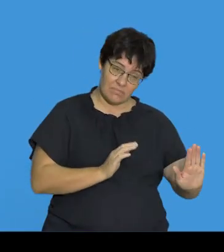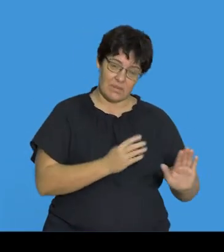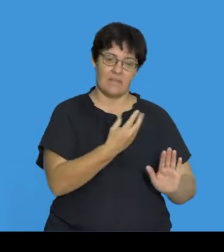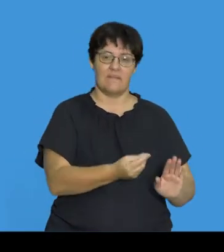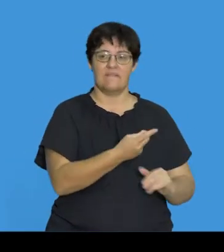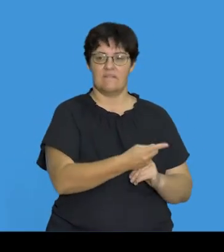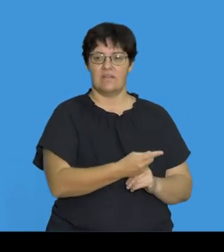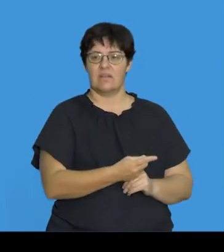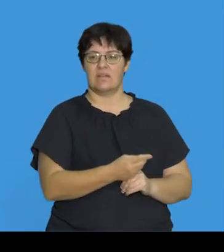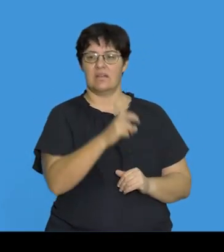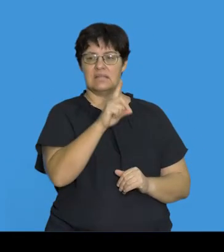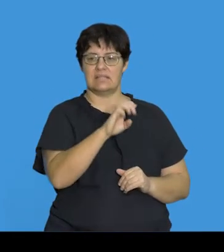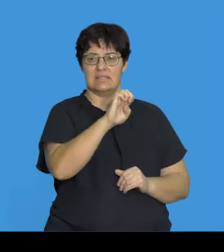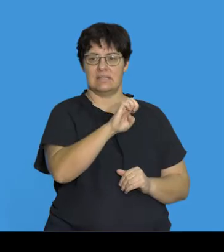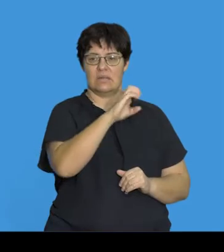DNA consists of